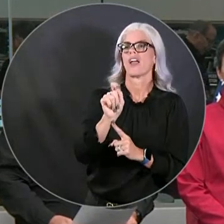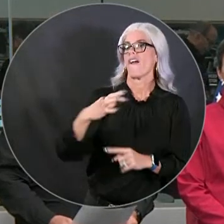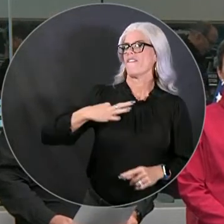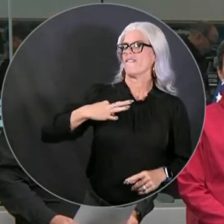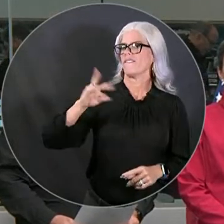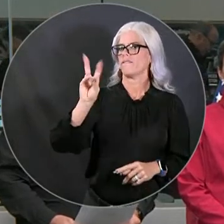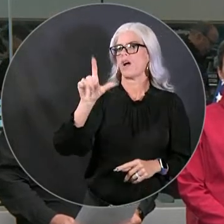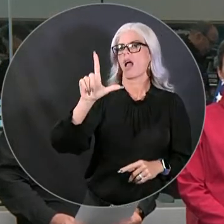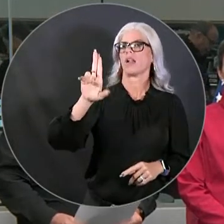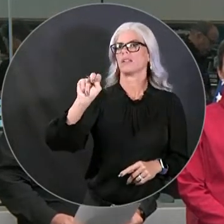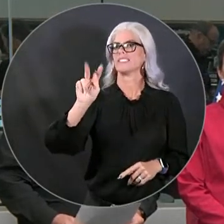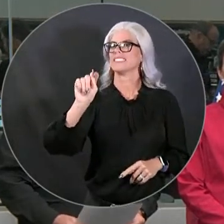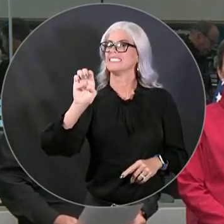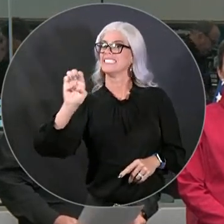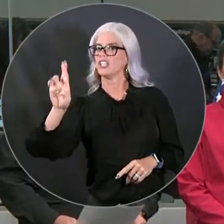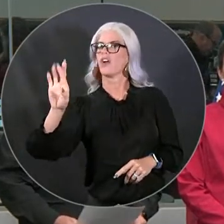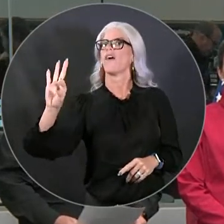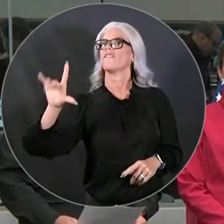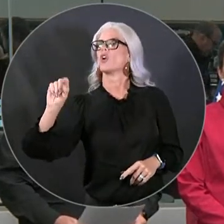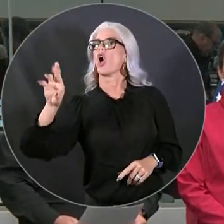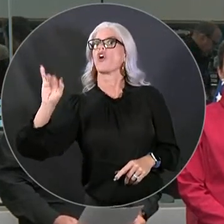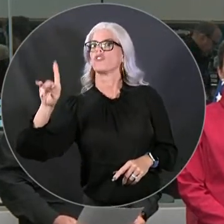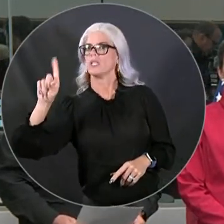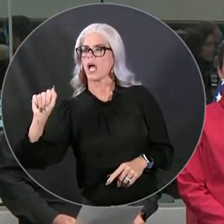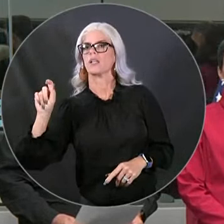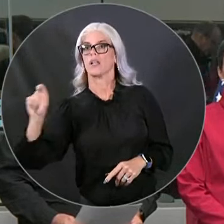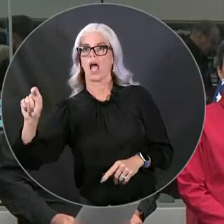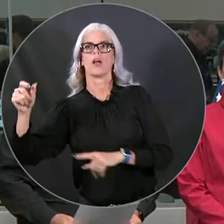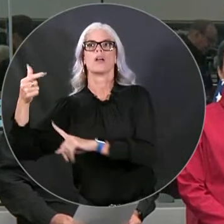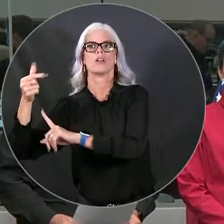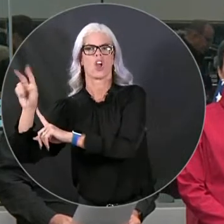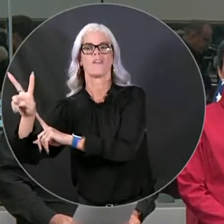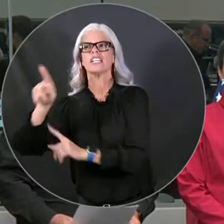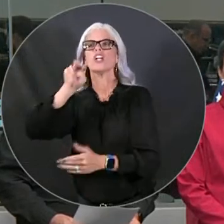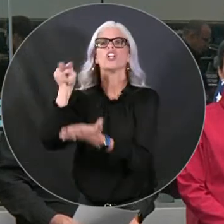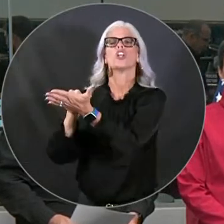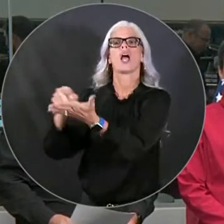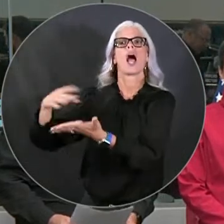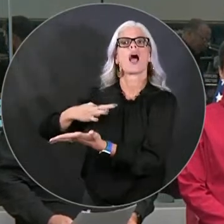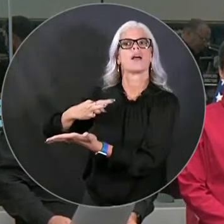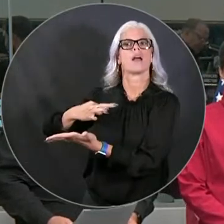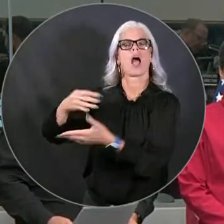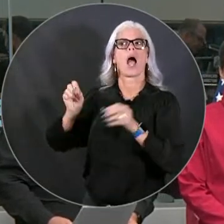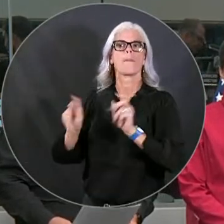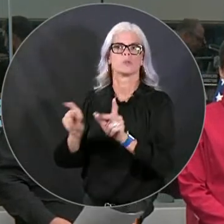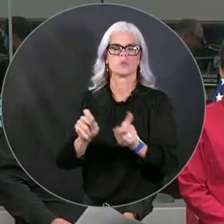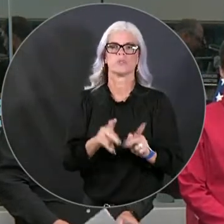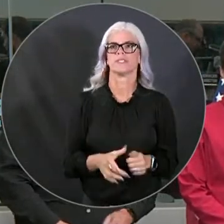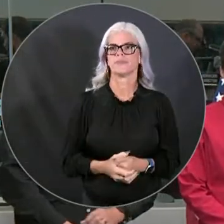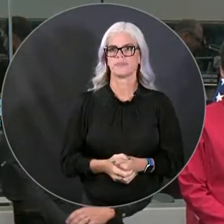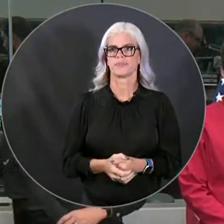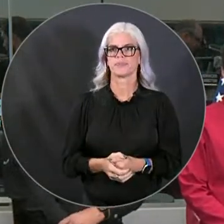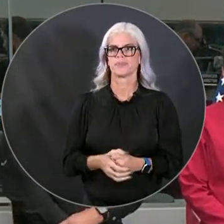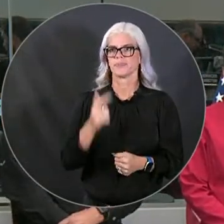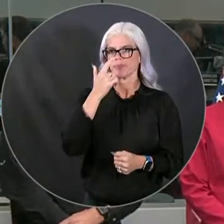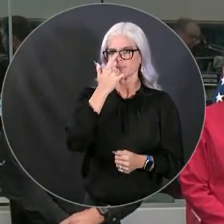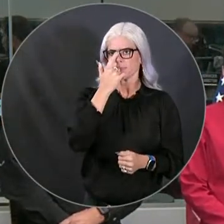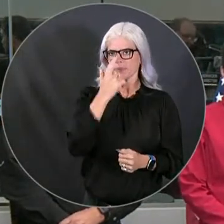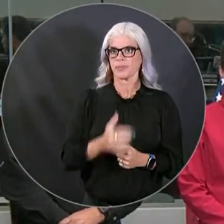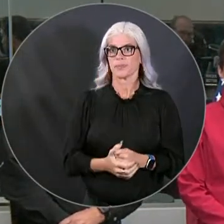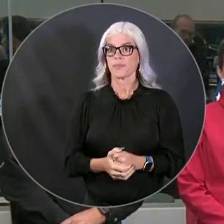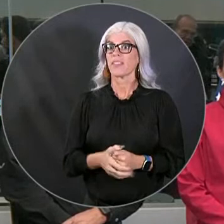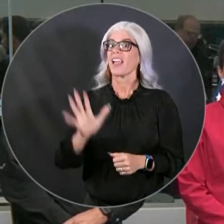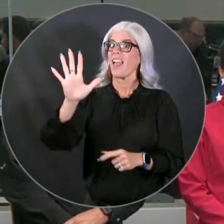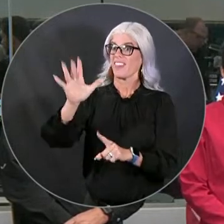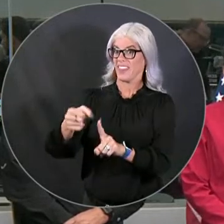www.volunteerflorida.org to find volunteer opportunities. The impacts of this storm are historic, and the damage